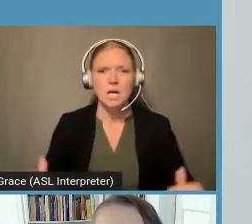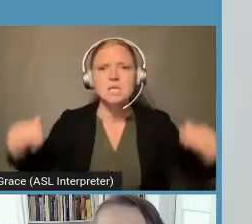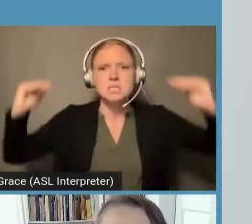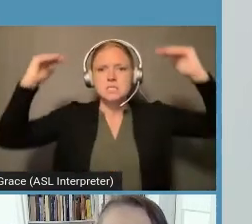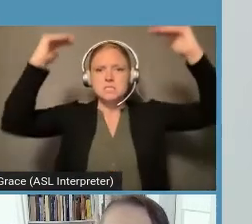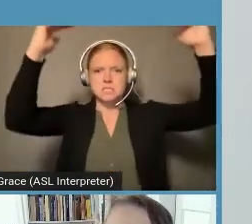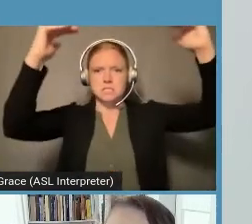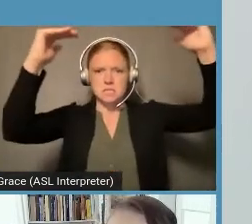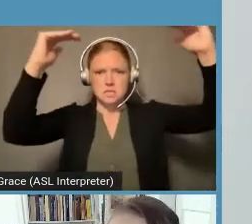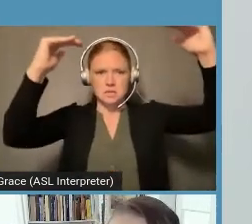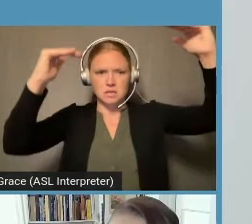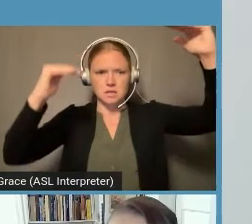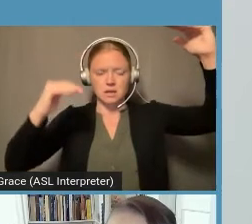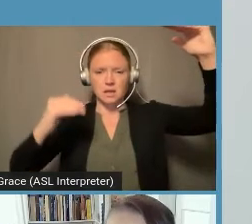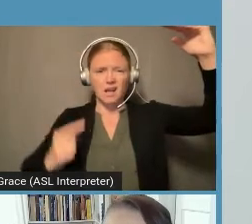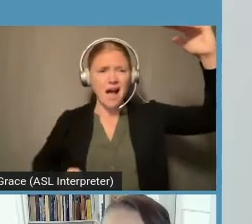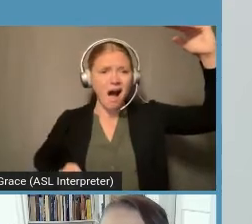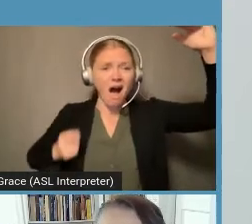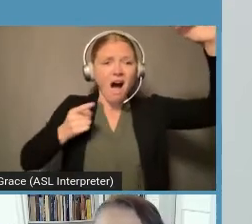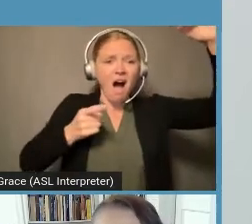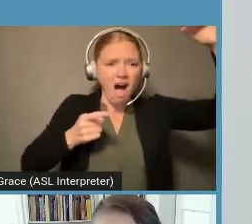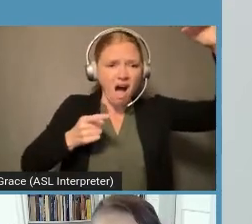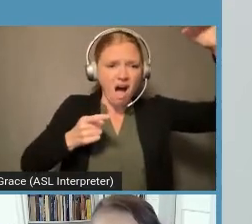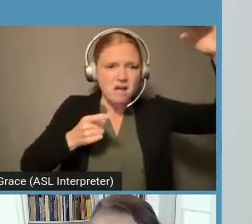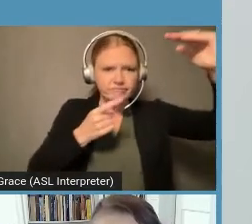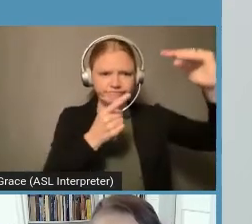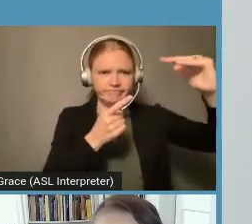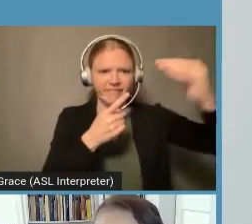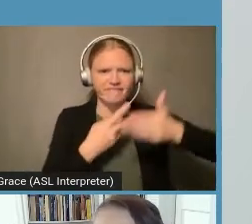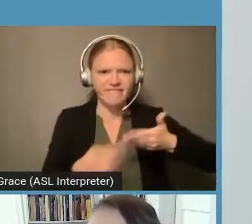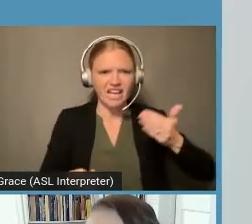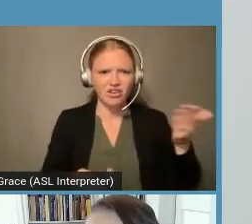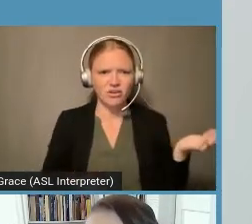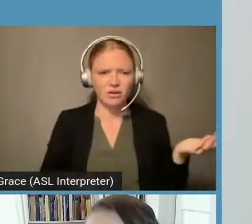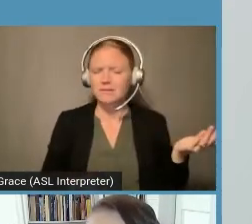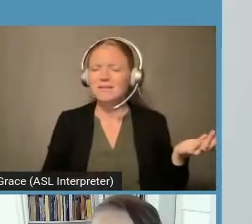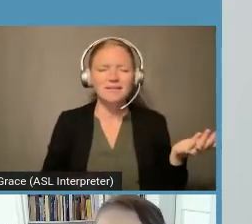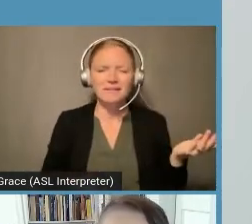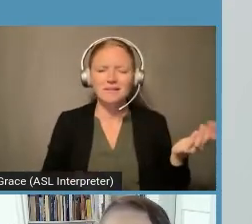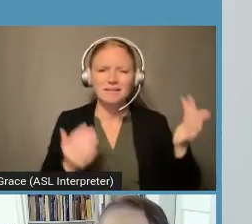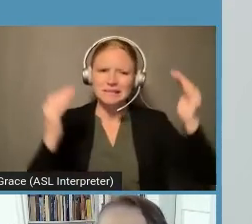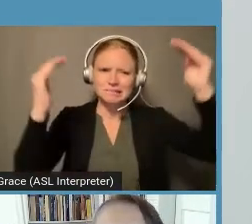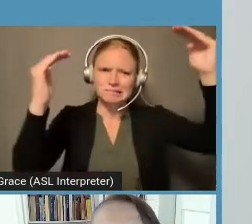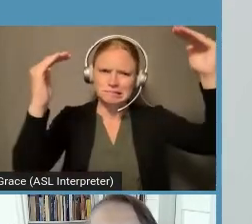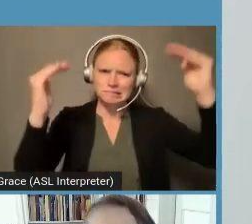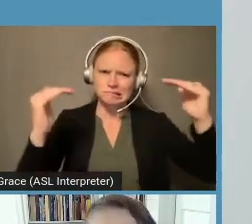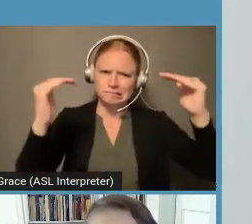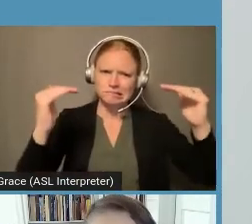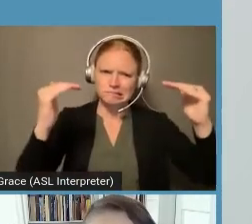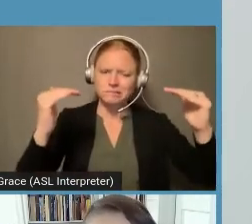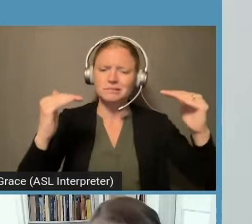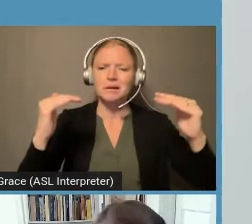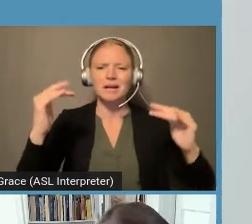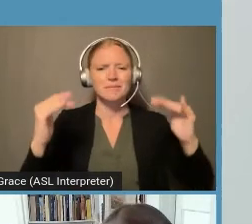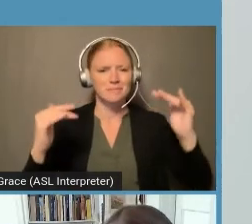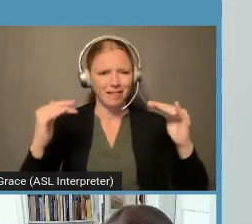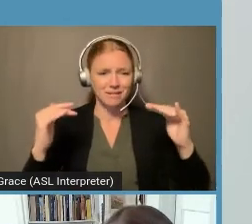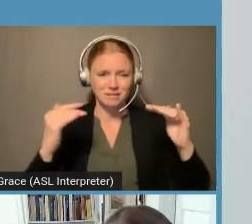is deemed a failure because you didn't hit a goal, So just some balance